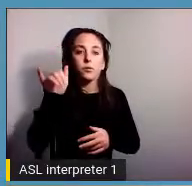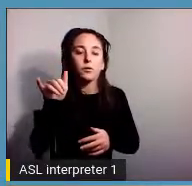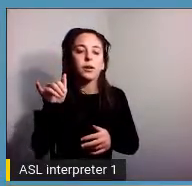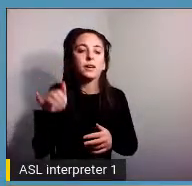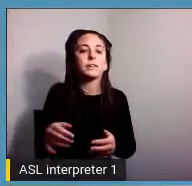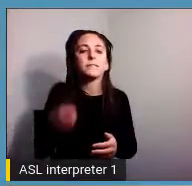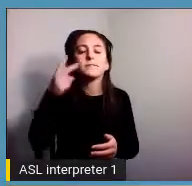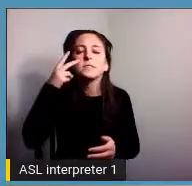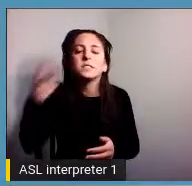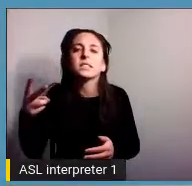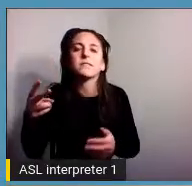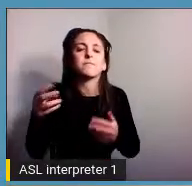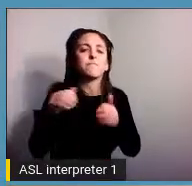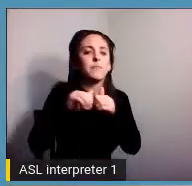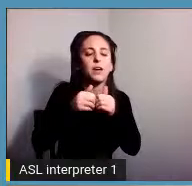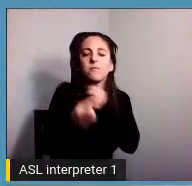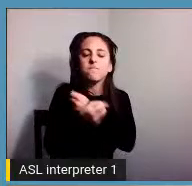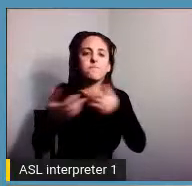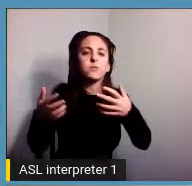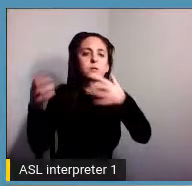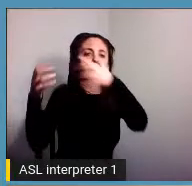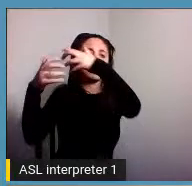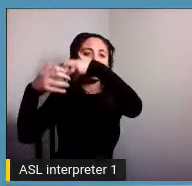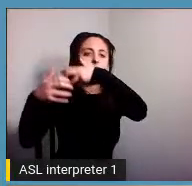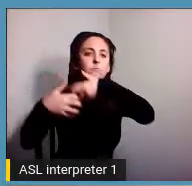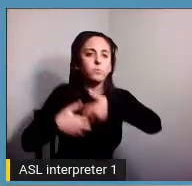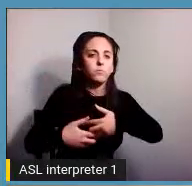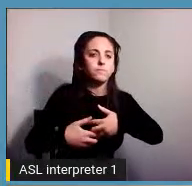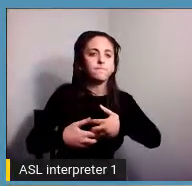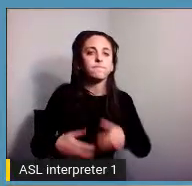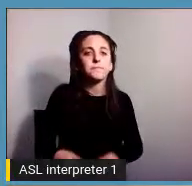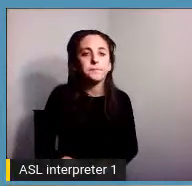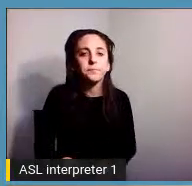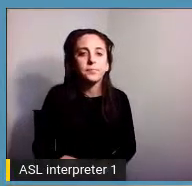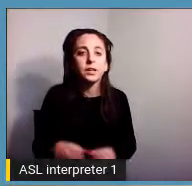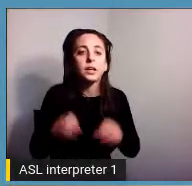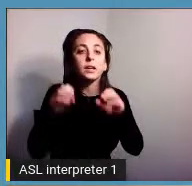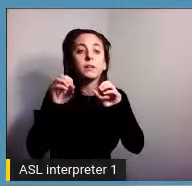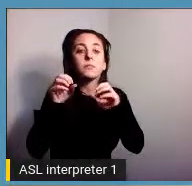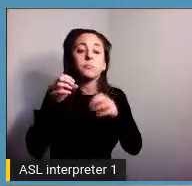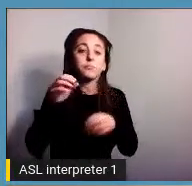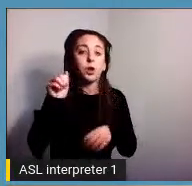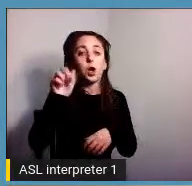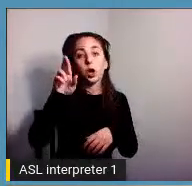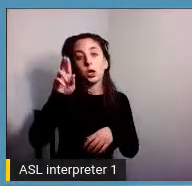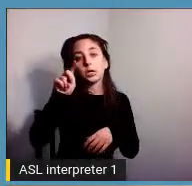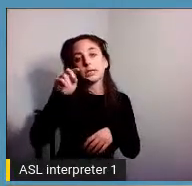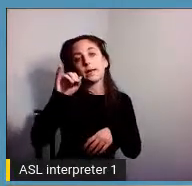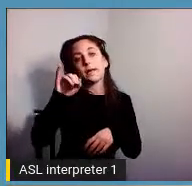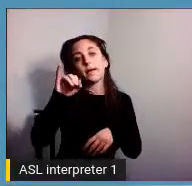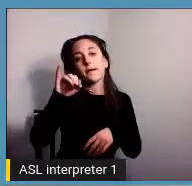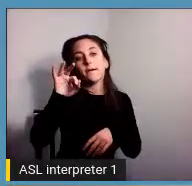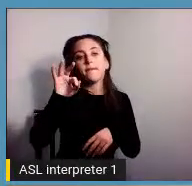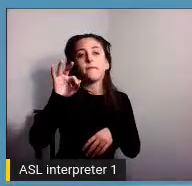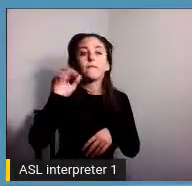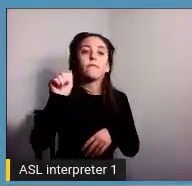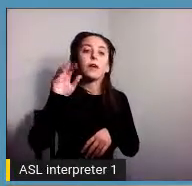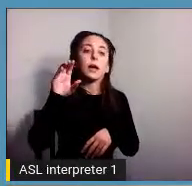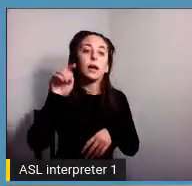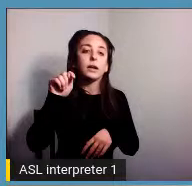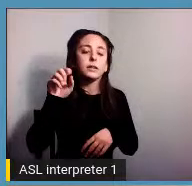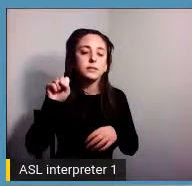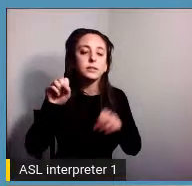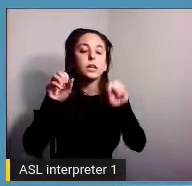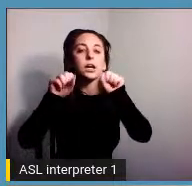works correctly. If I have sharpened the images, I can produce artifacts on the 3D surface that don't exist in the real world, that could